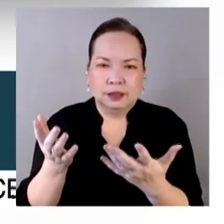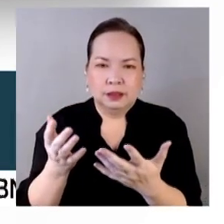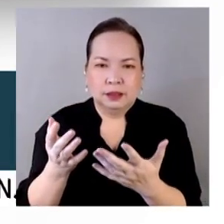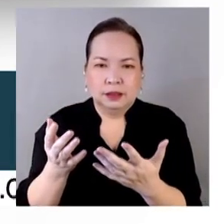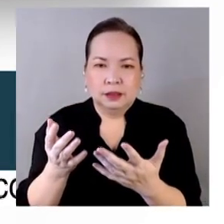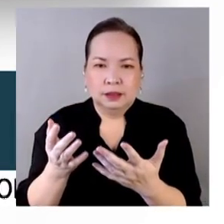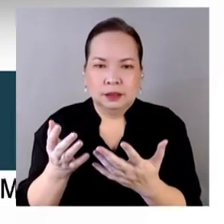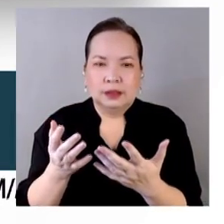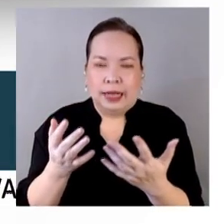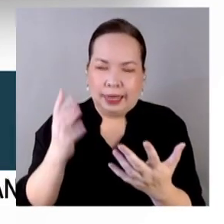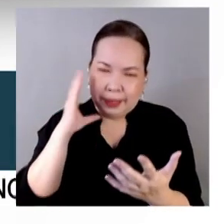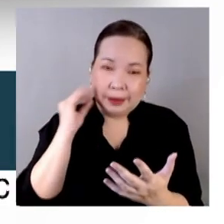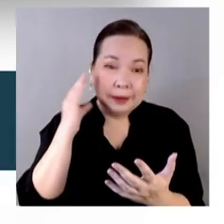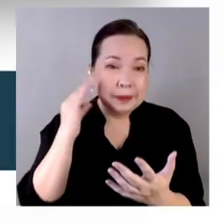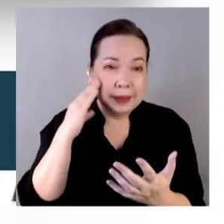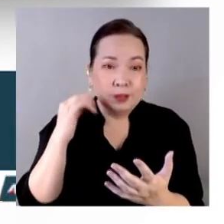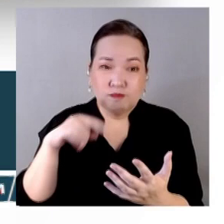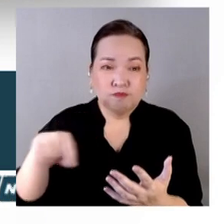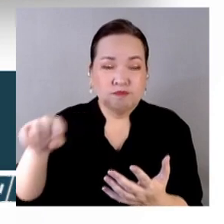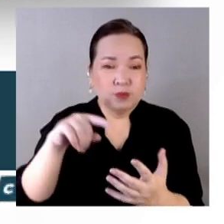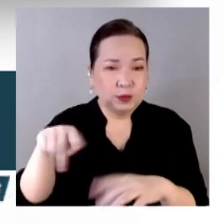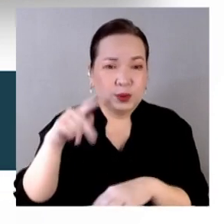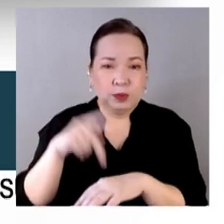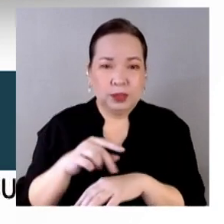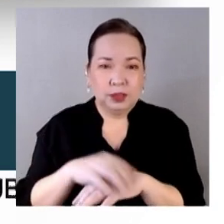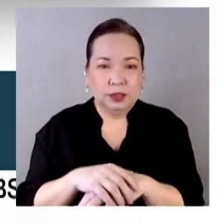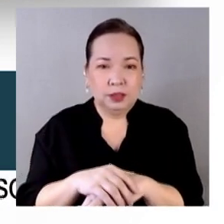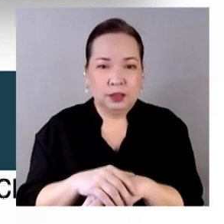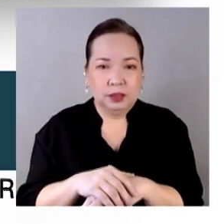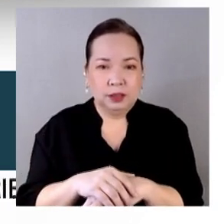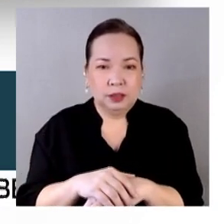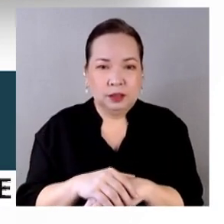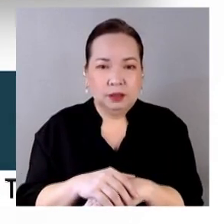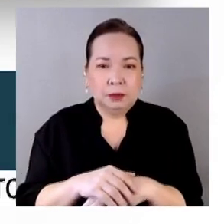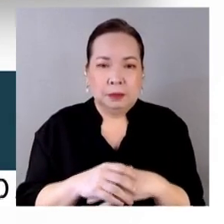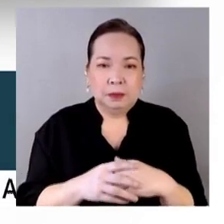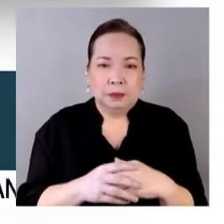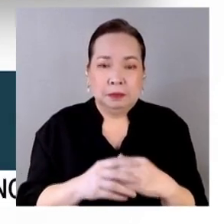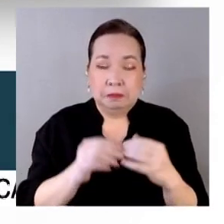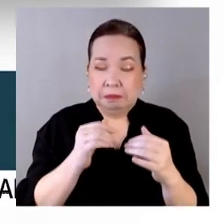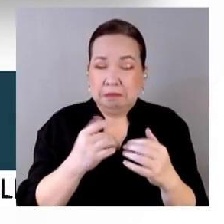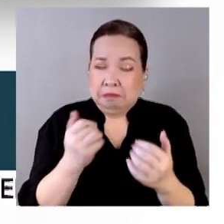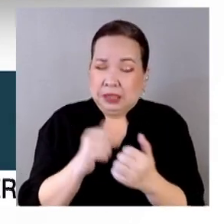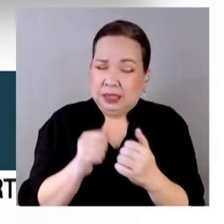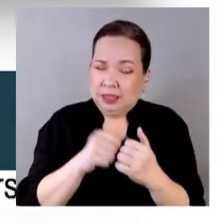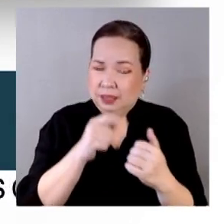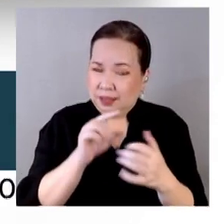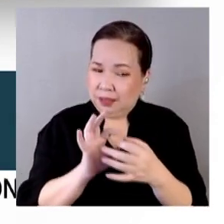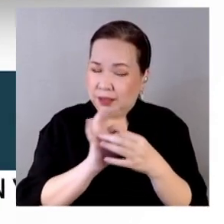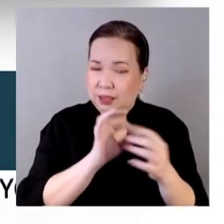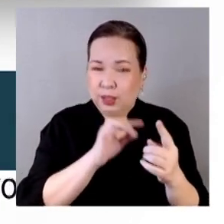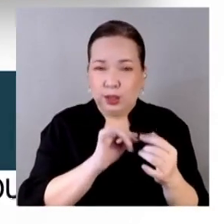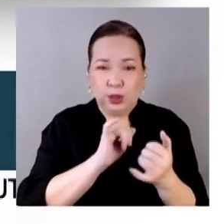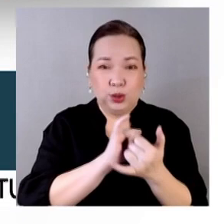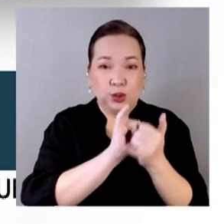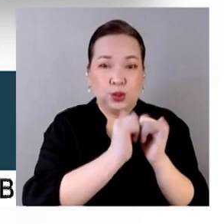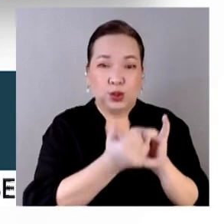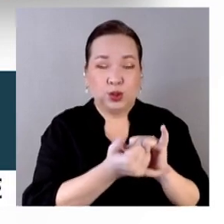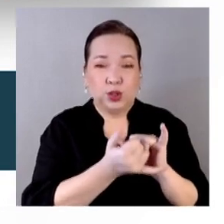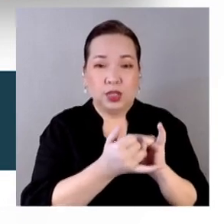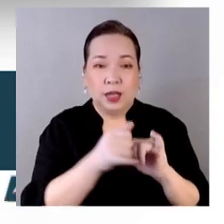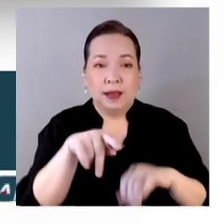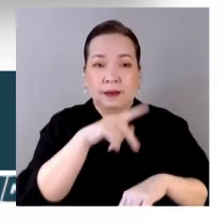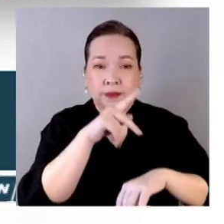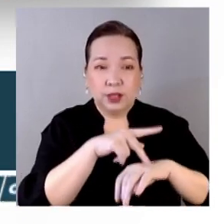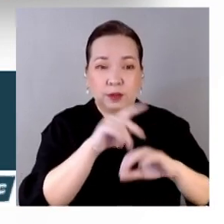hinaharap ngayon ang ating bansa. Mm-mm. So, amending the 1987 Philippine